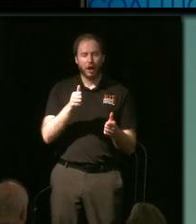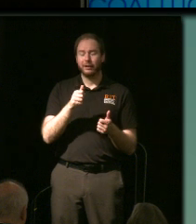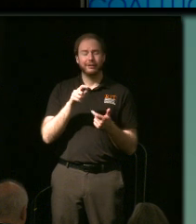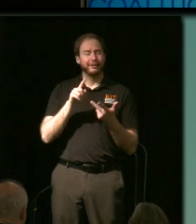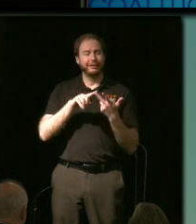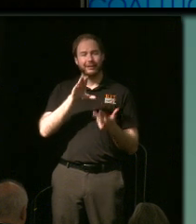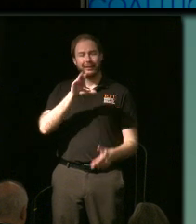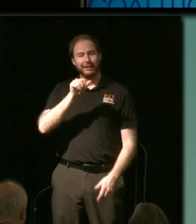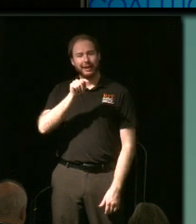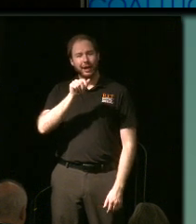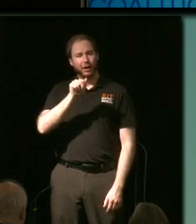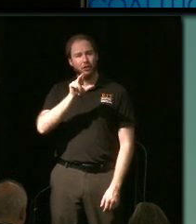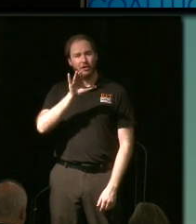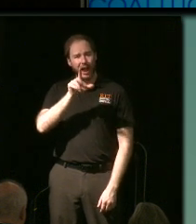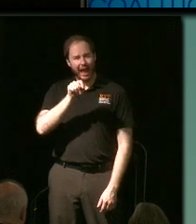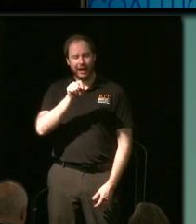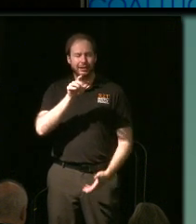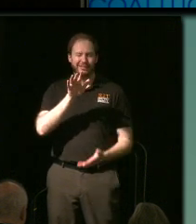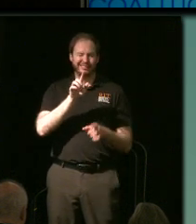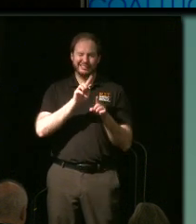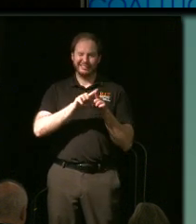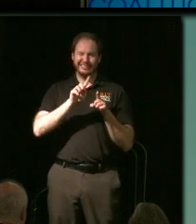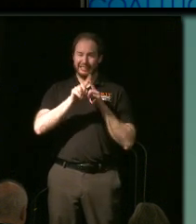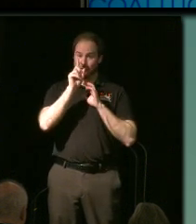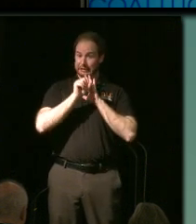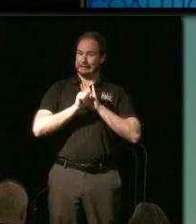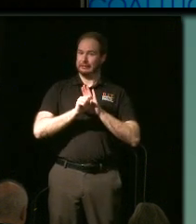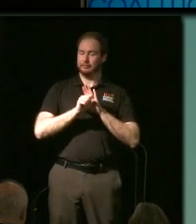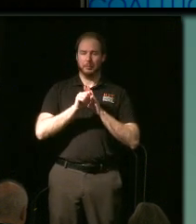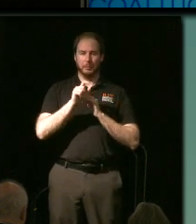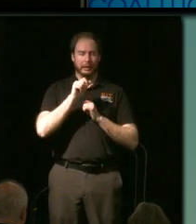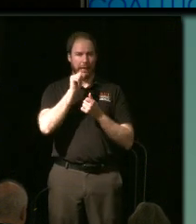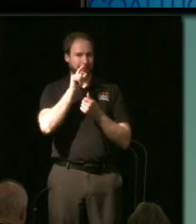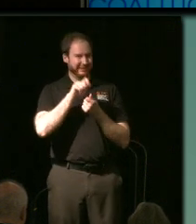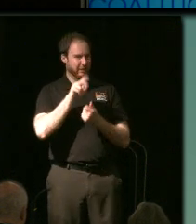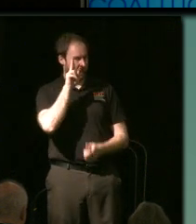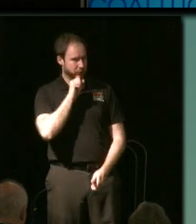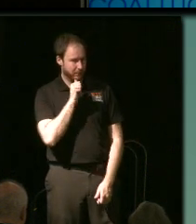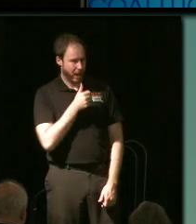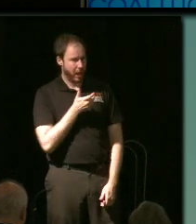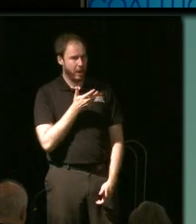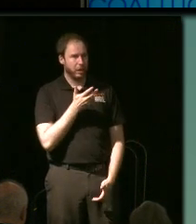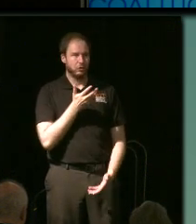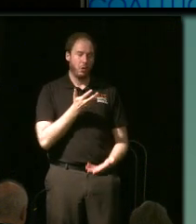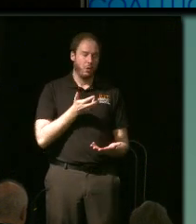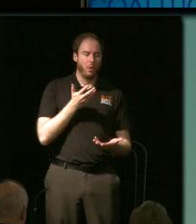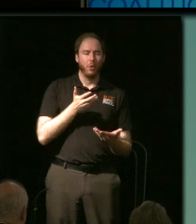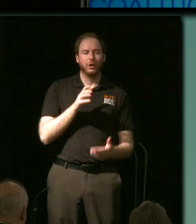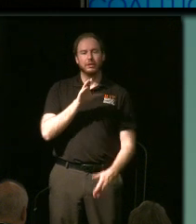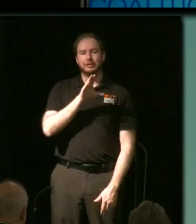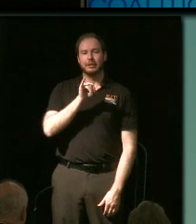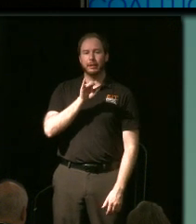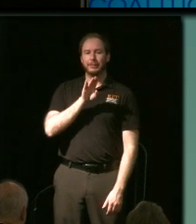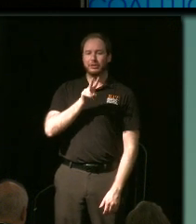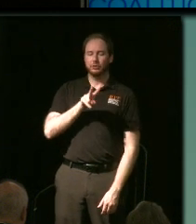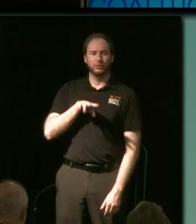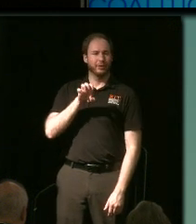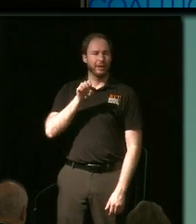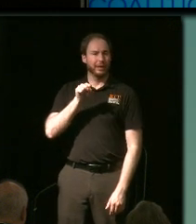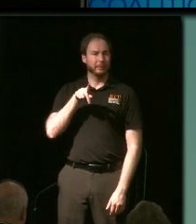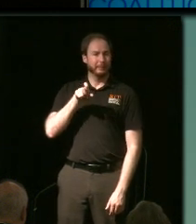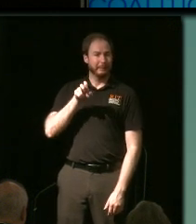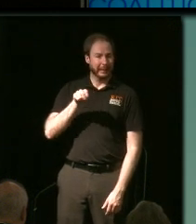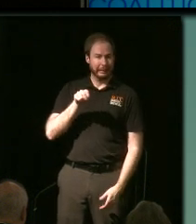have other things. So it's a different syndrome, but not Usher syndrome. The next couple, CIB2 and ESPN, probably